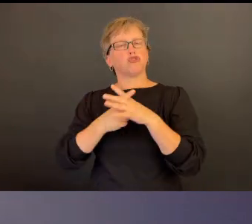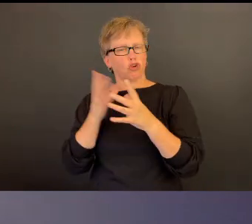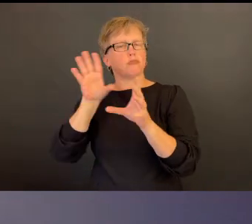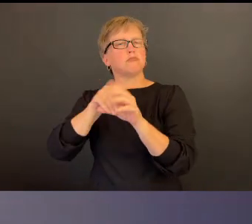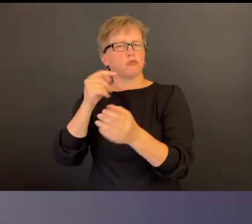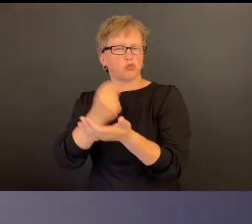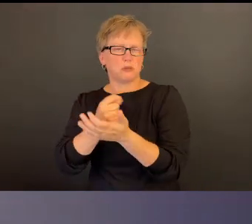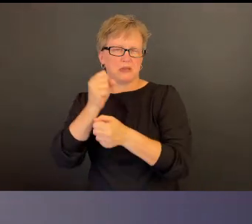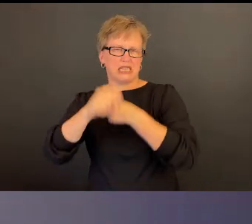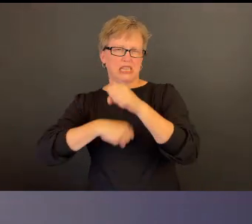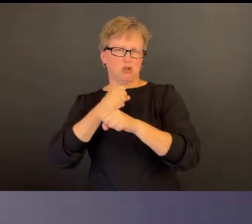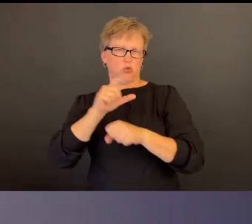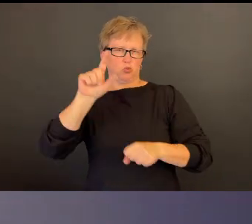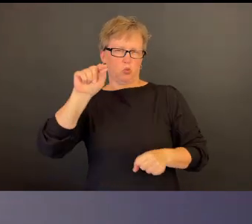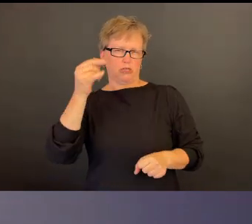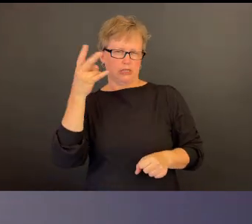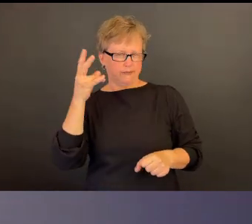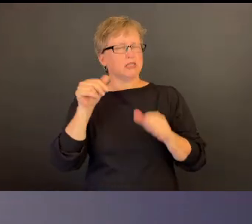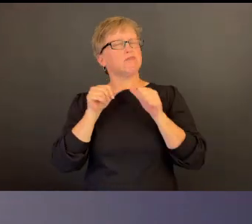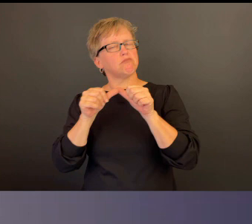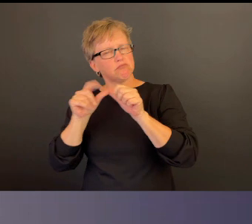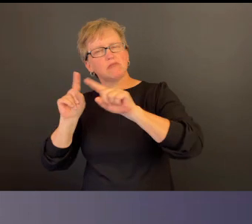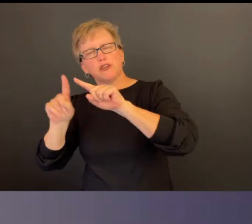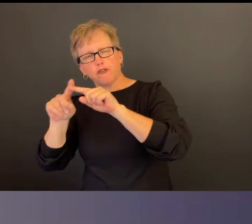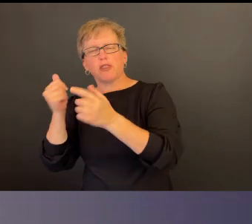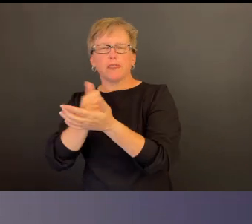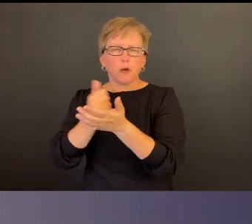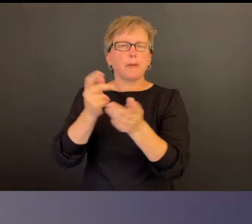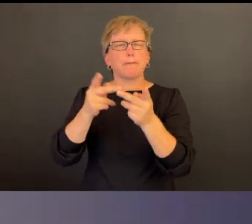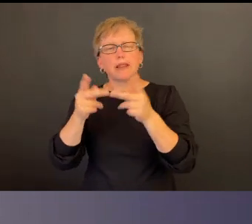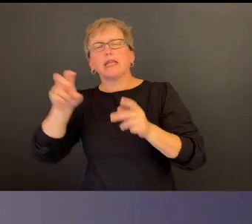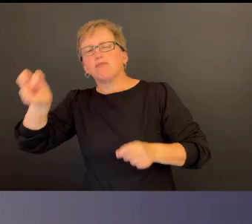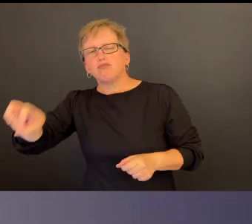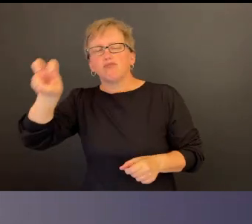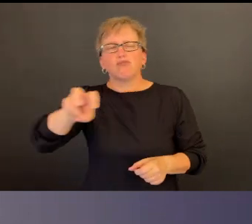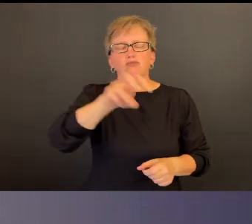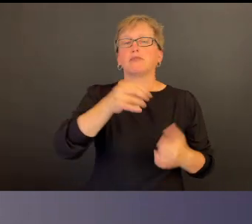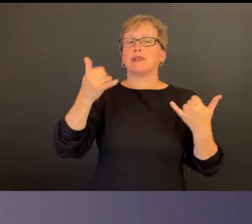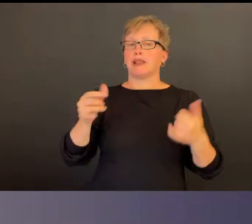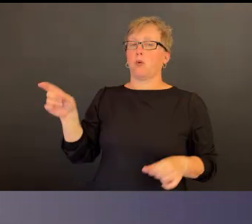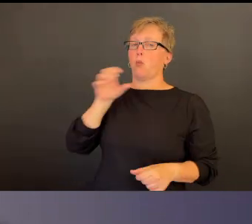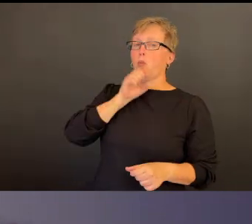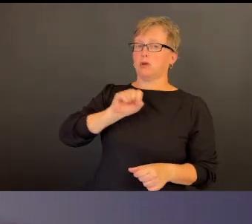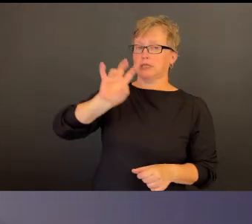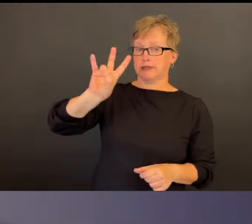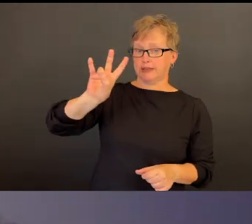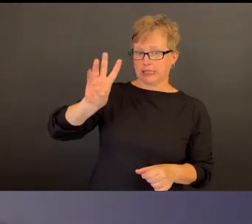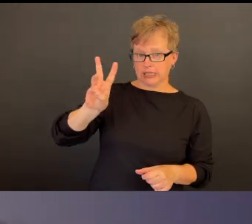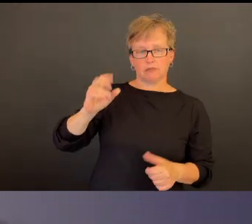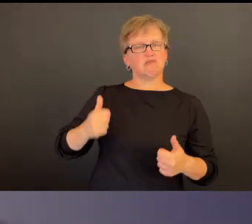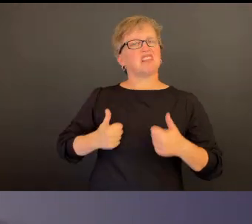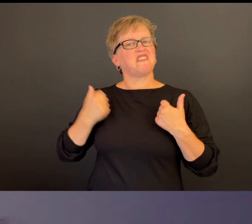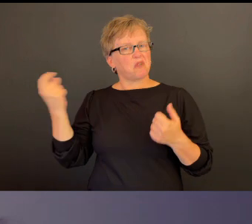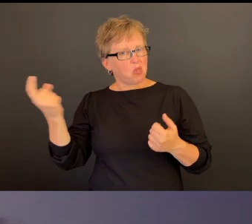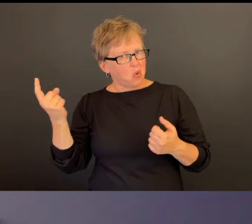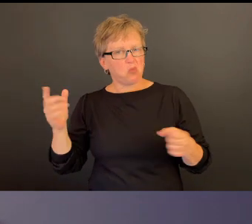T7 complete. And he participated in 2017 and continued at various therapy locations. He's